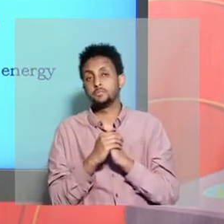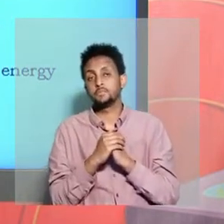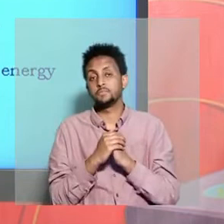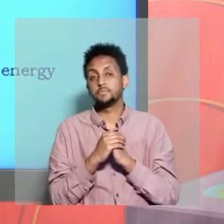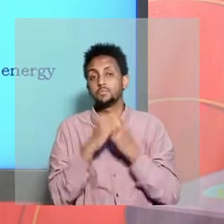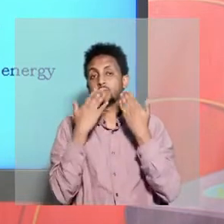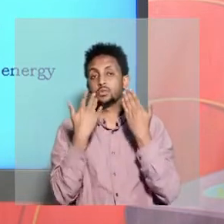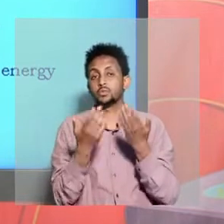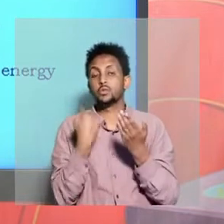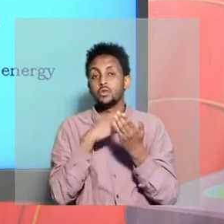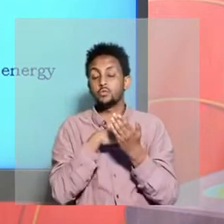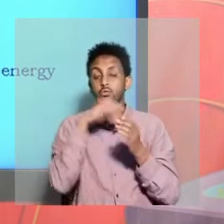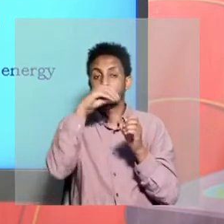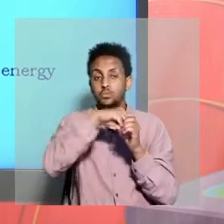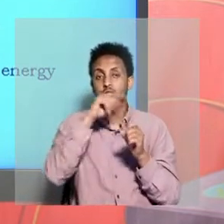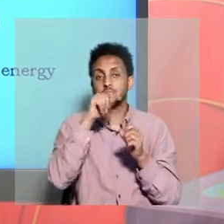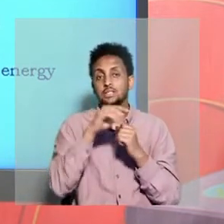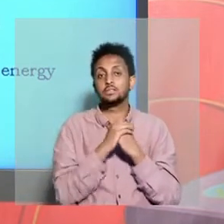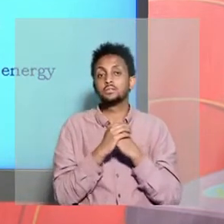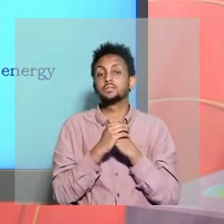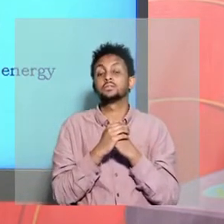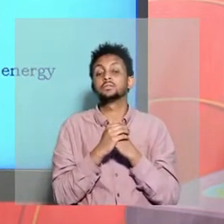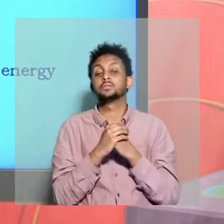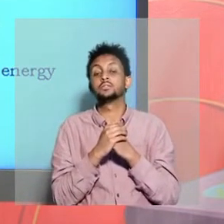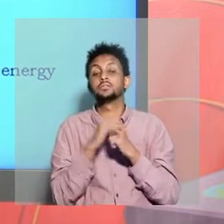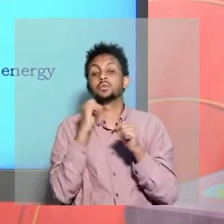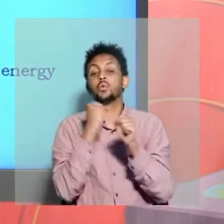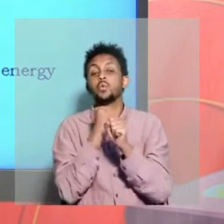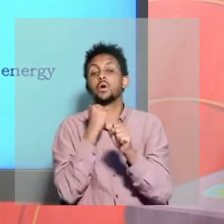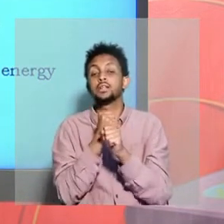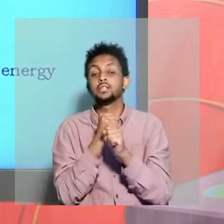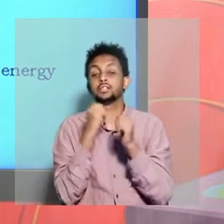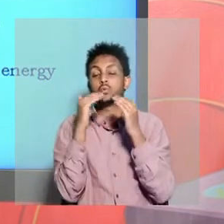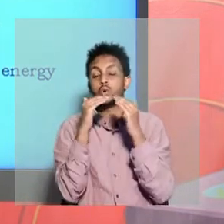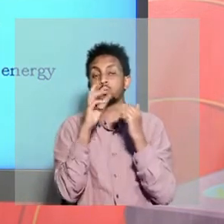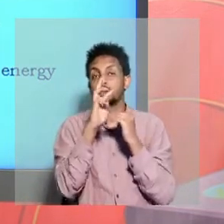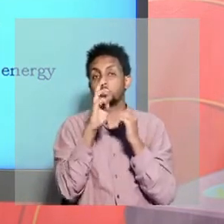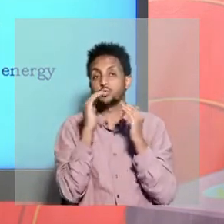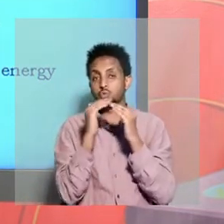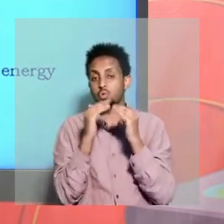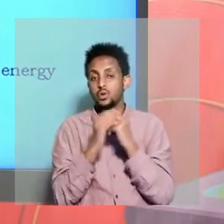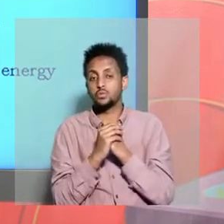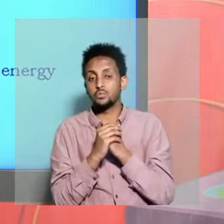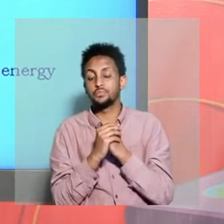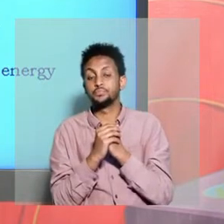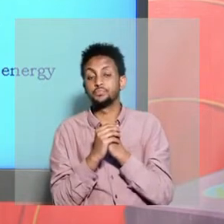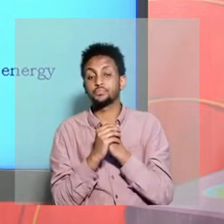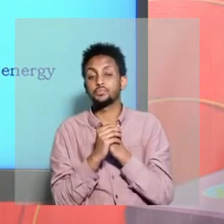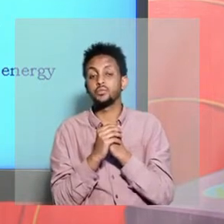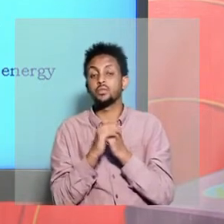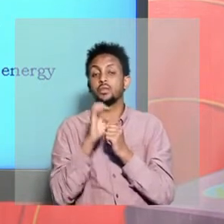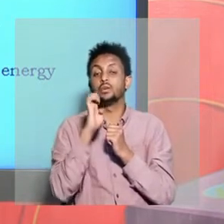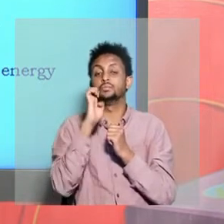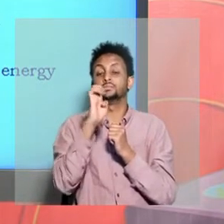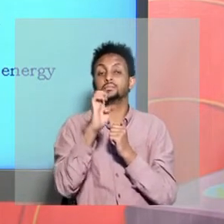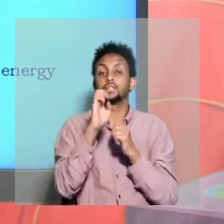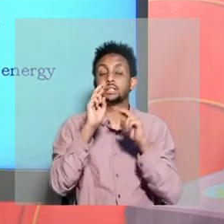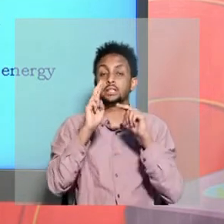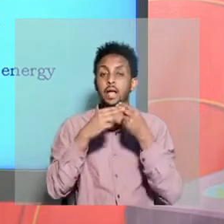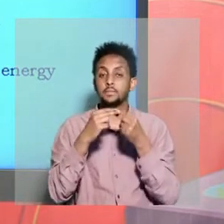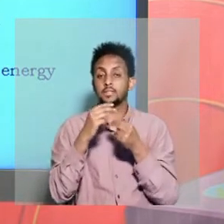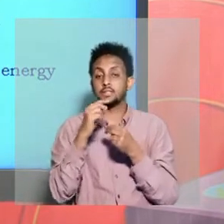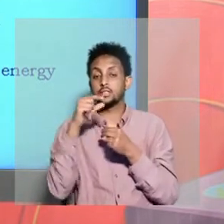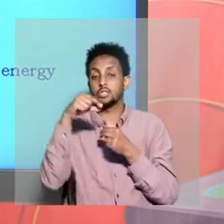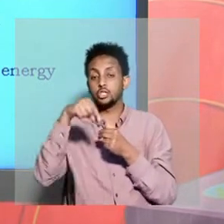So if you put this like this, work is equals to E times Q, the